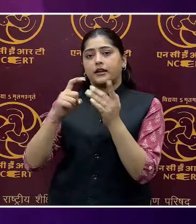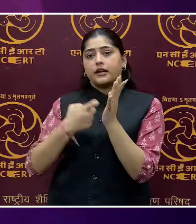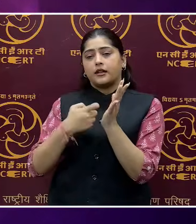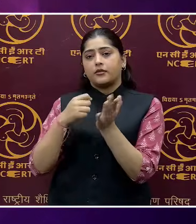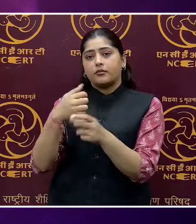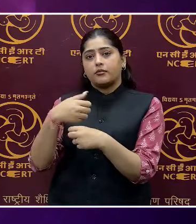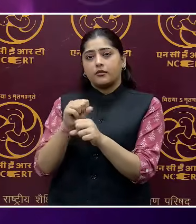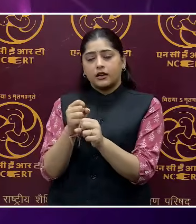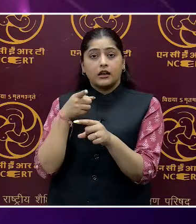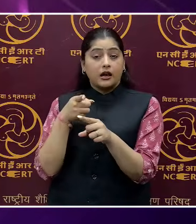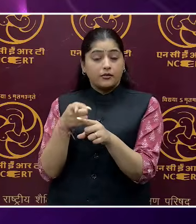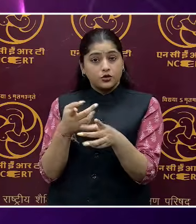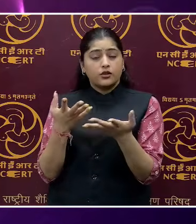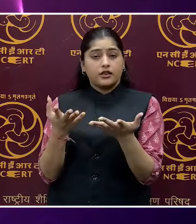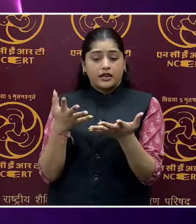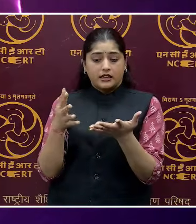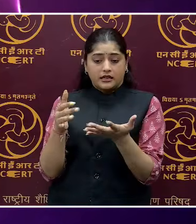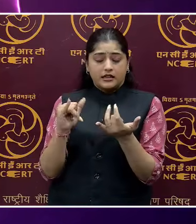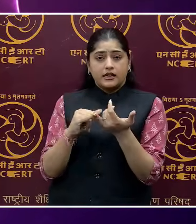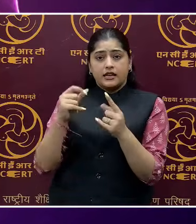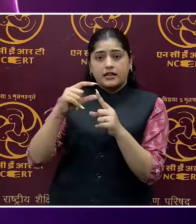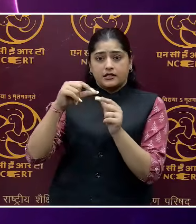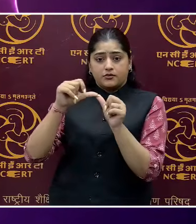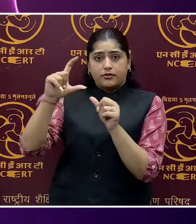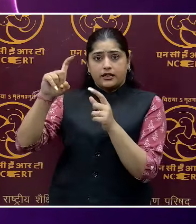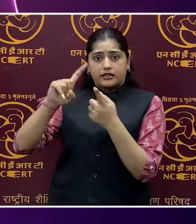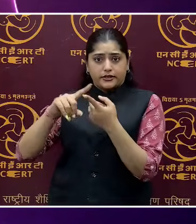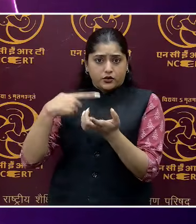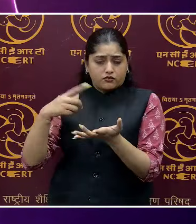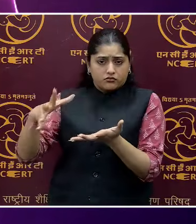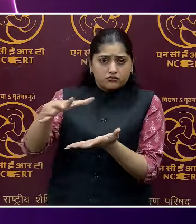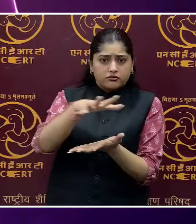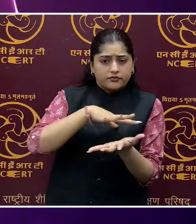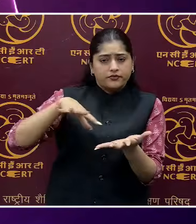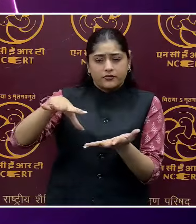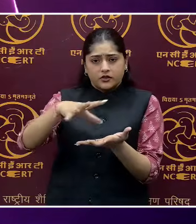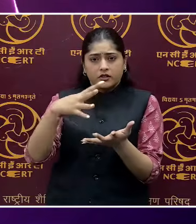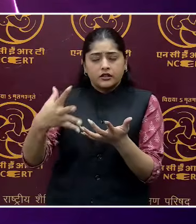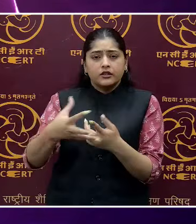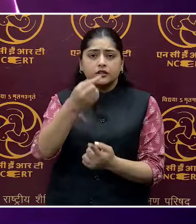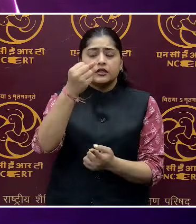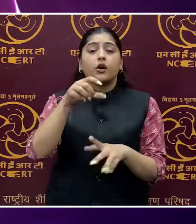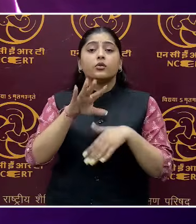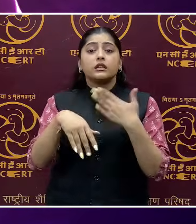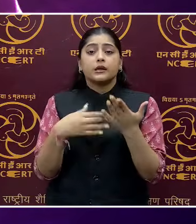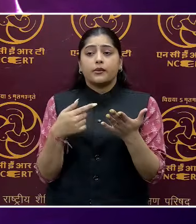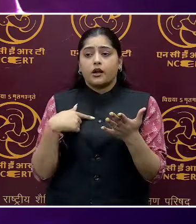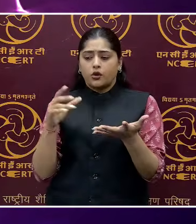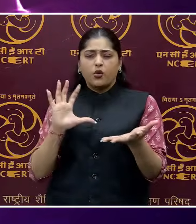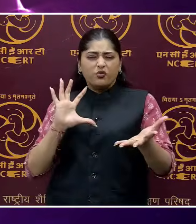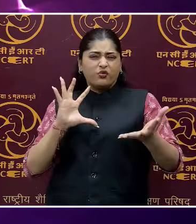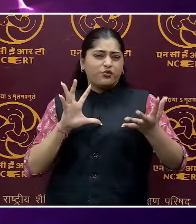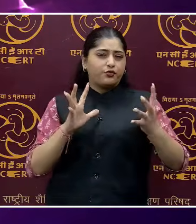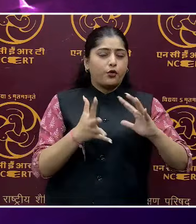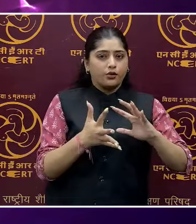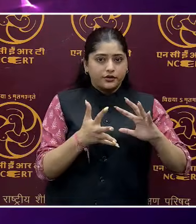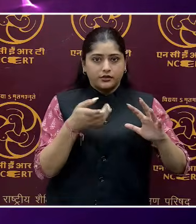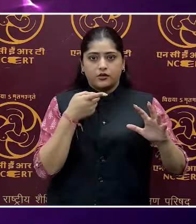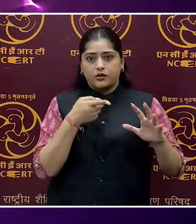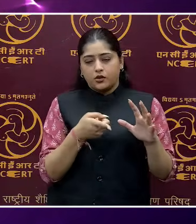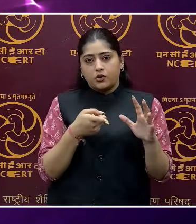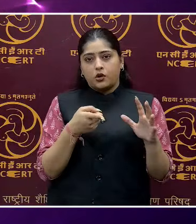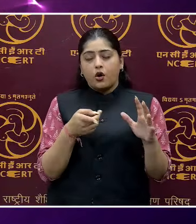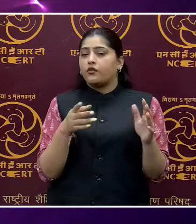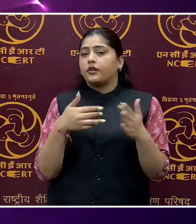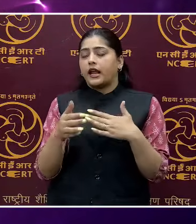have intermolecular spaces between them and attract each other with a force and are in continuous random